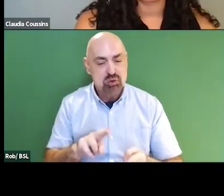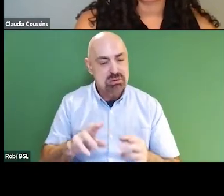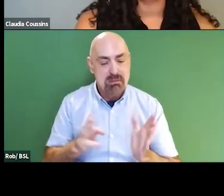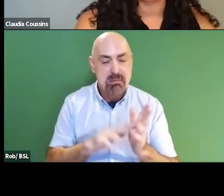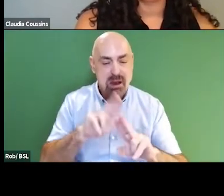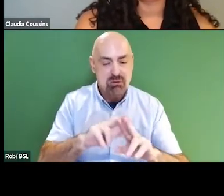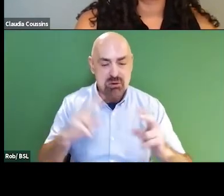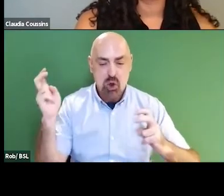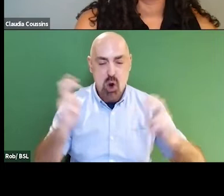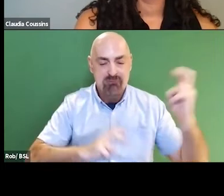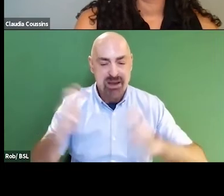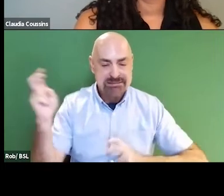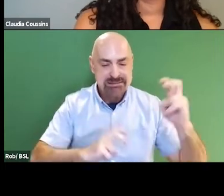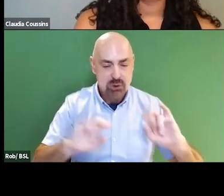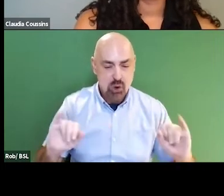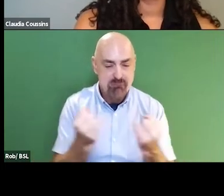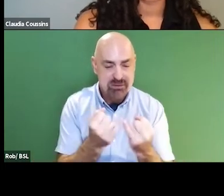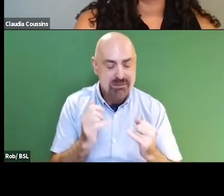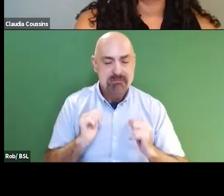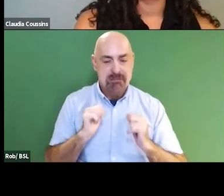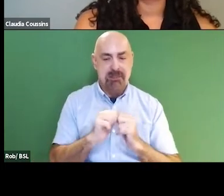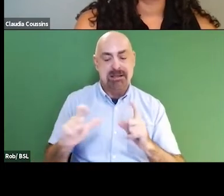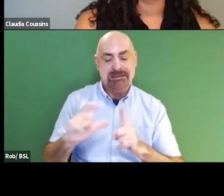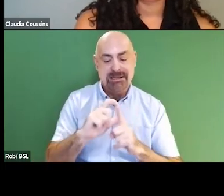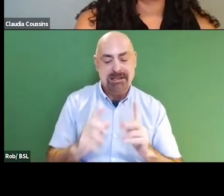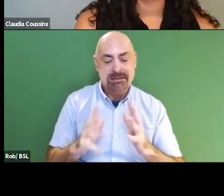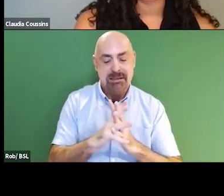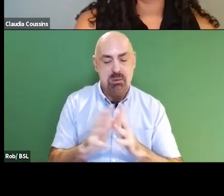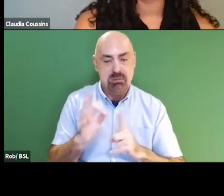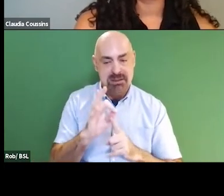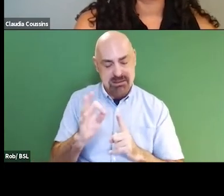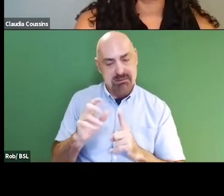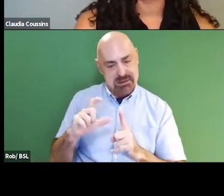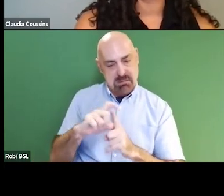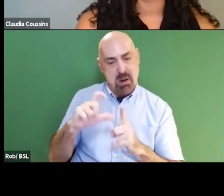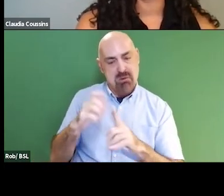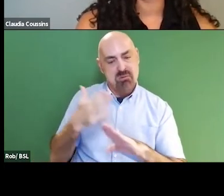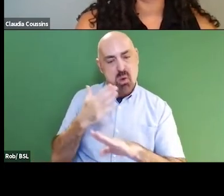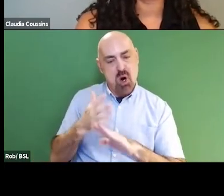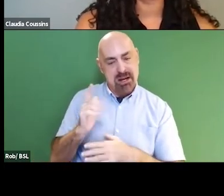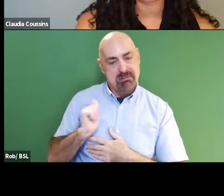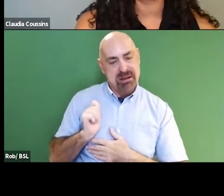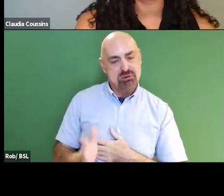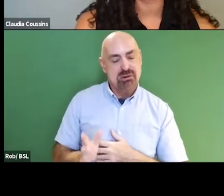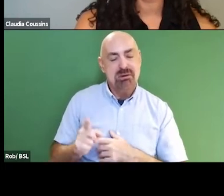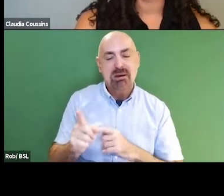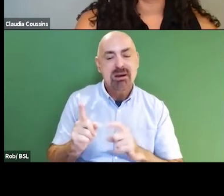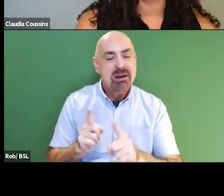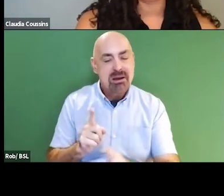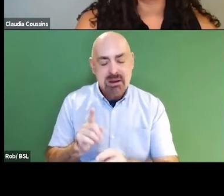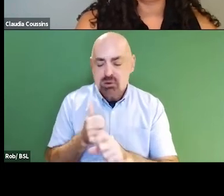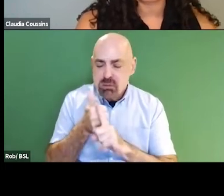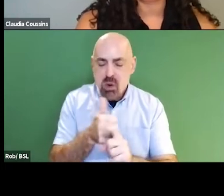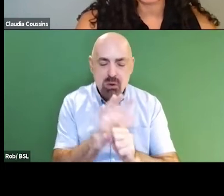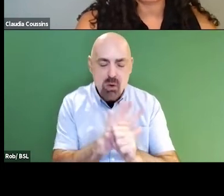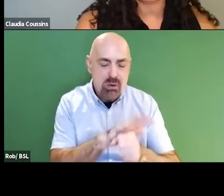priority modules post-launch. The Department for Work and Pensions have developed a national programme which is supporting local areas to